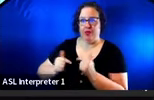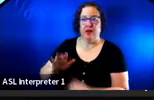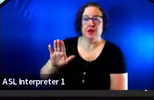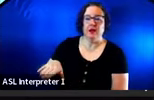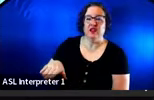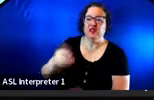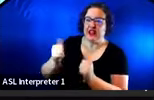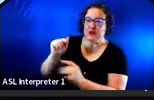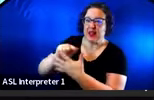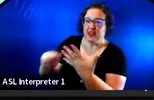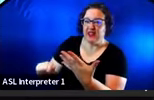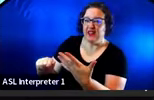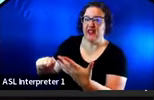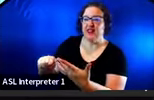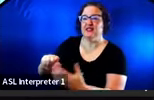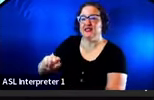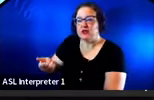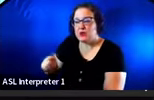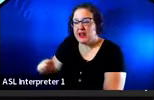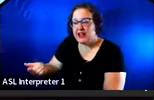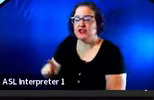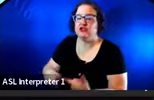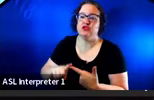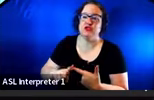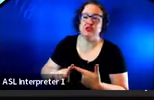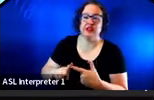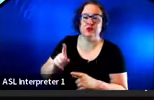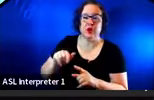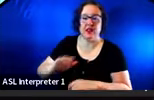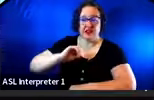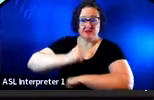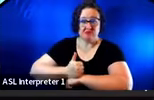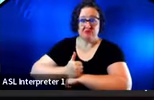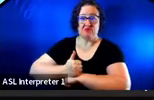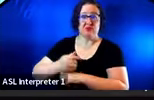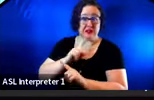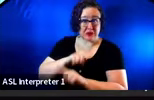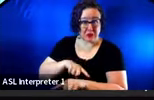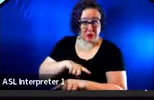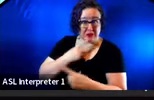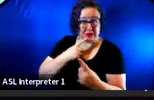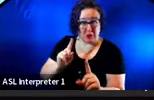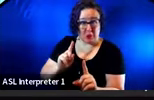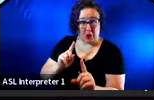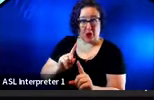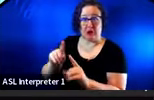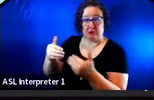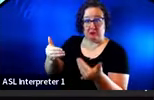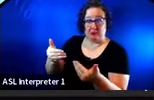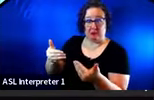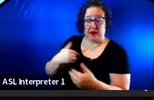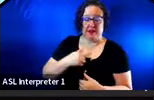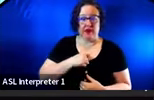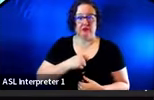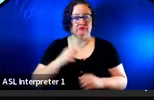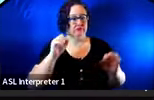Let's try these switches. Let's try this mounting solution, what have you, and see how this works. On the